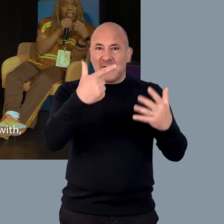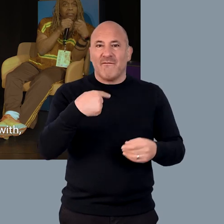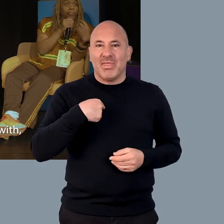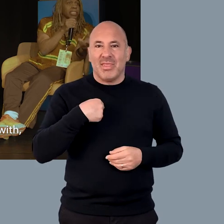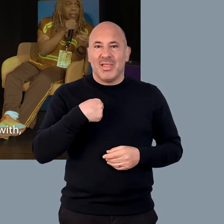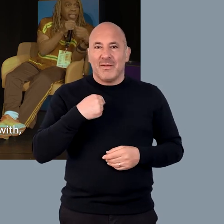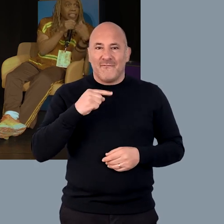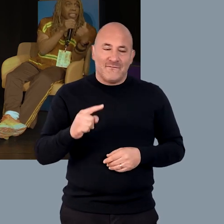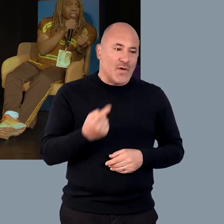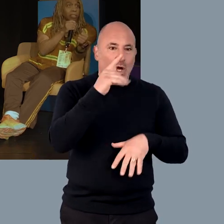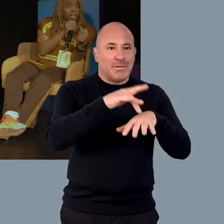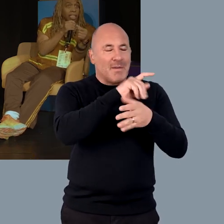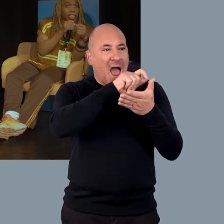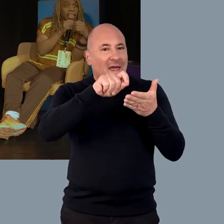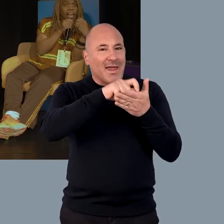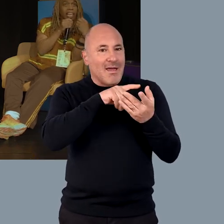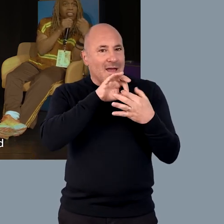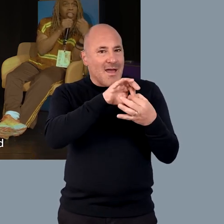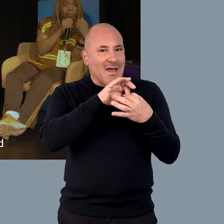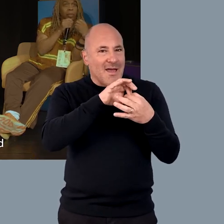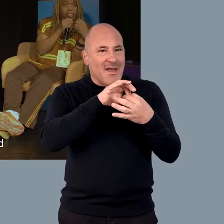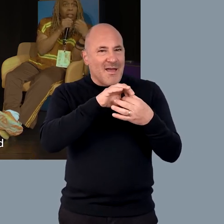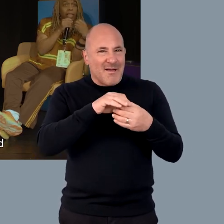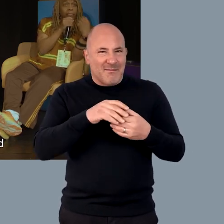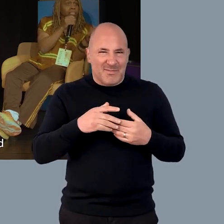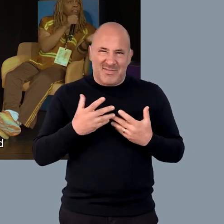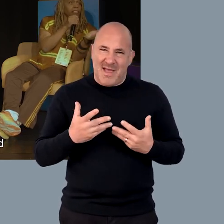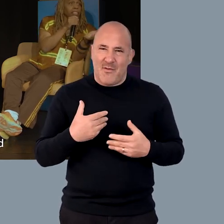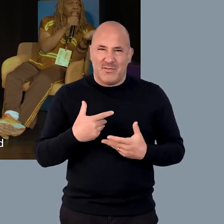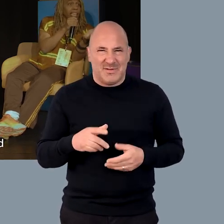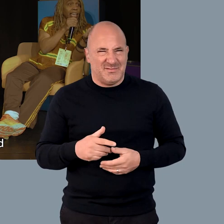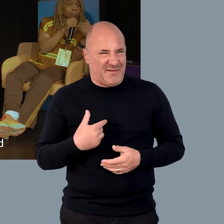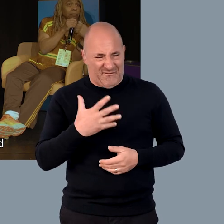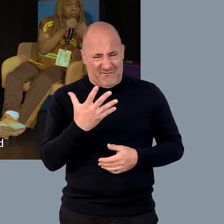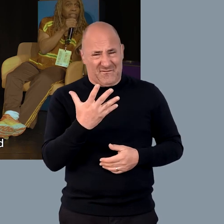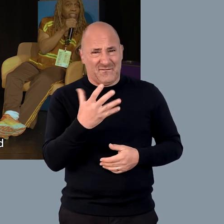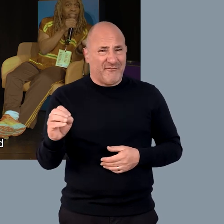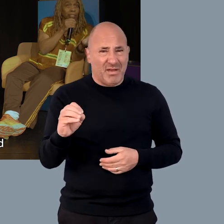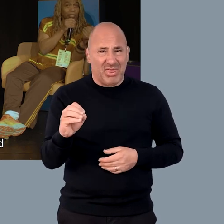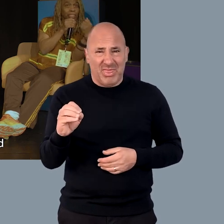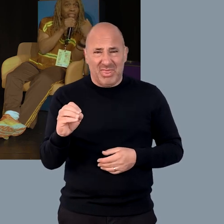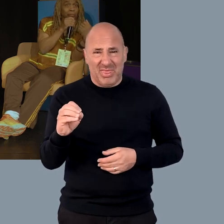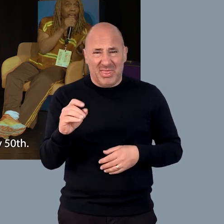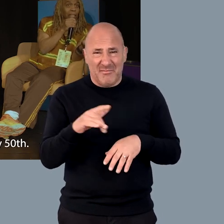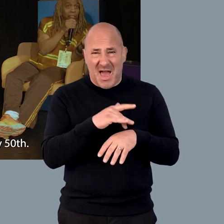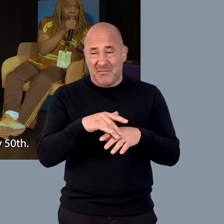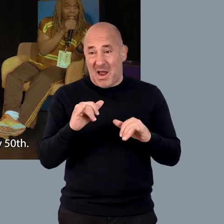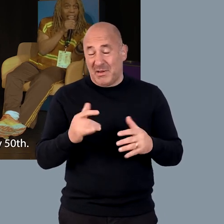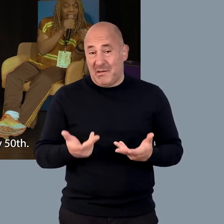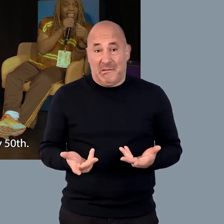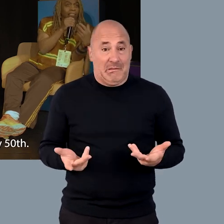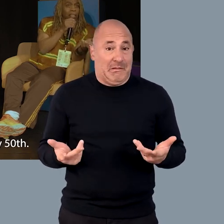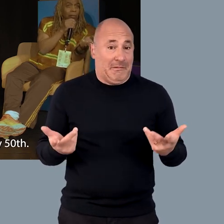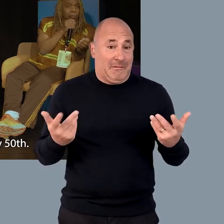um, it, it frees me, it teaches me. And, um, so I still feel like I'm seven years old, writing my